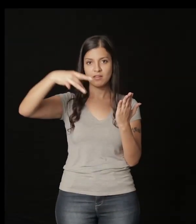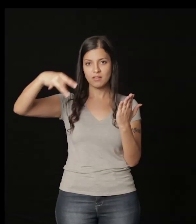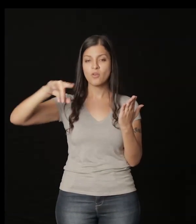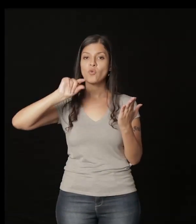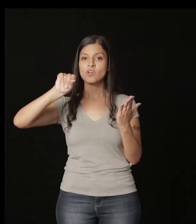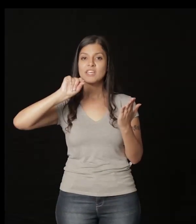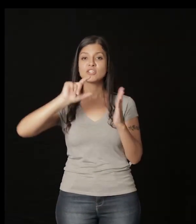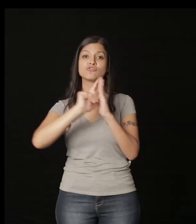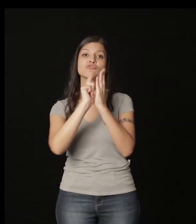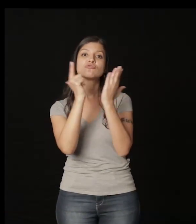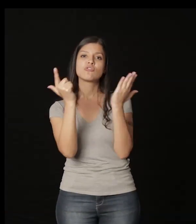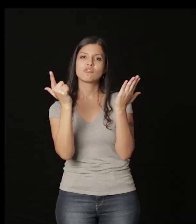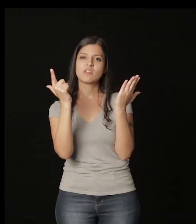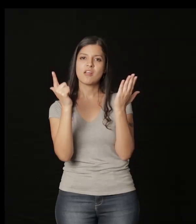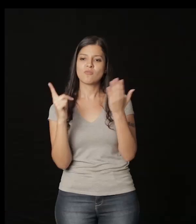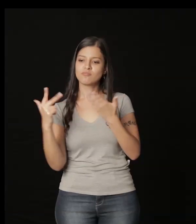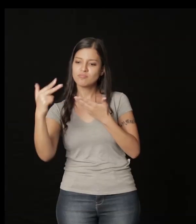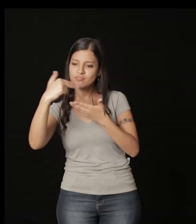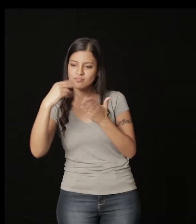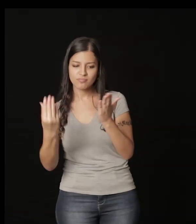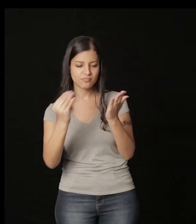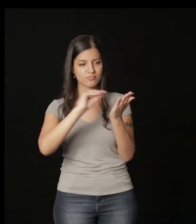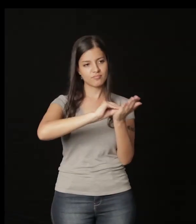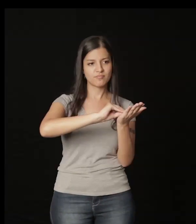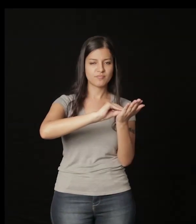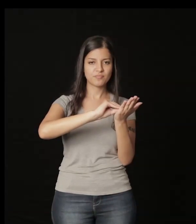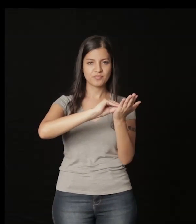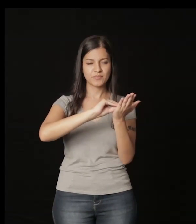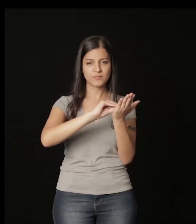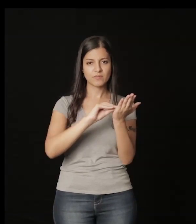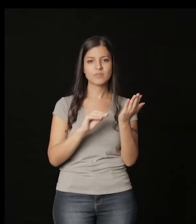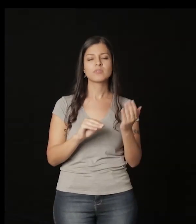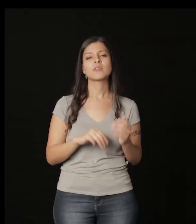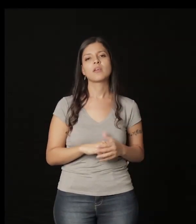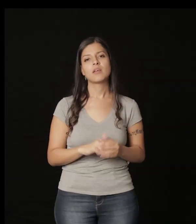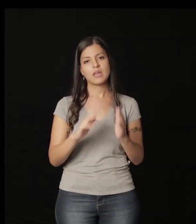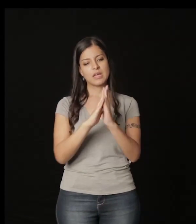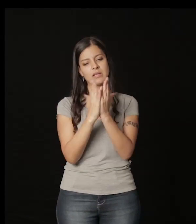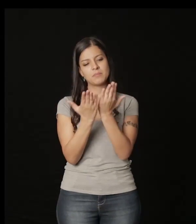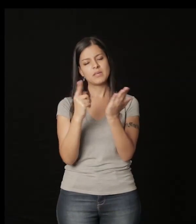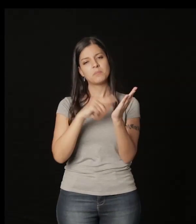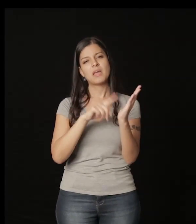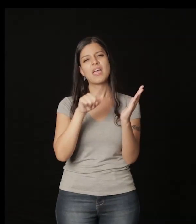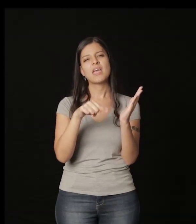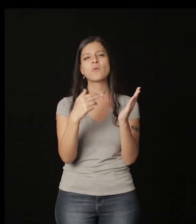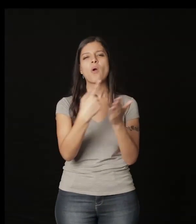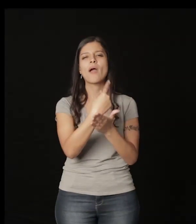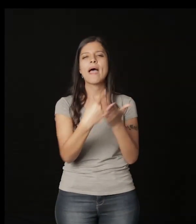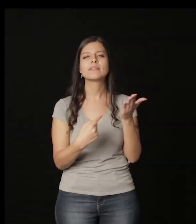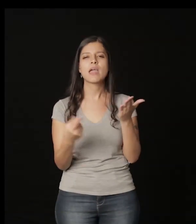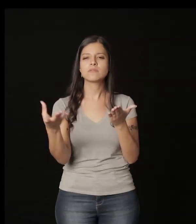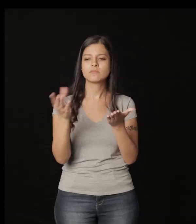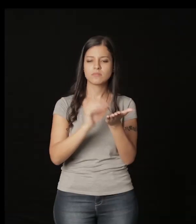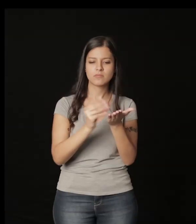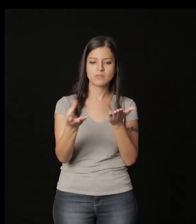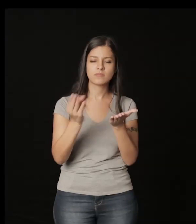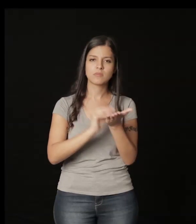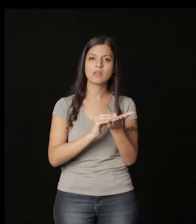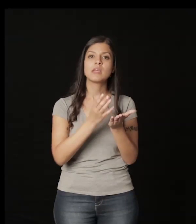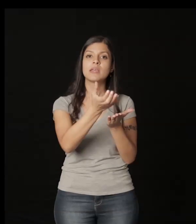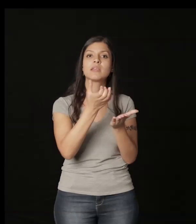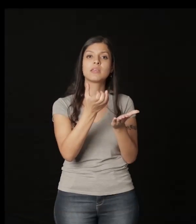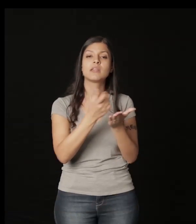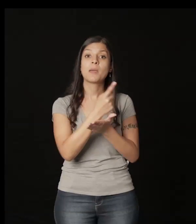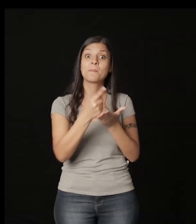in a newspaper clipping into the Bible, and he'd used the Bible as this kind of